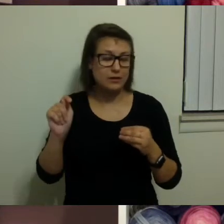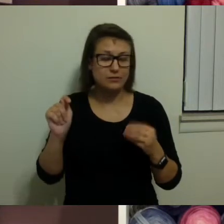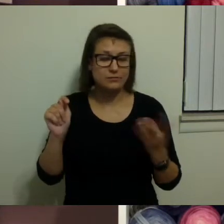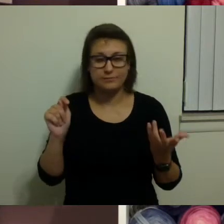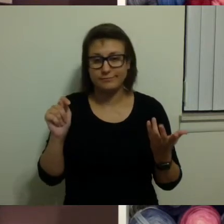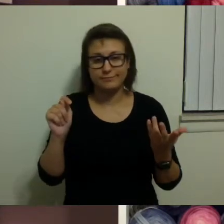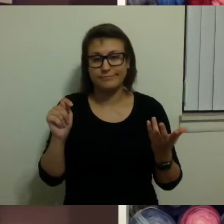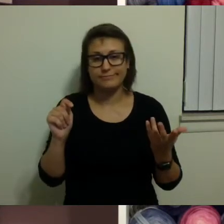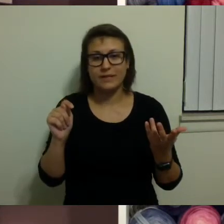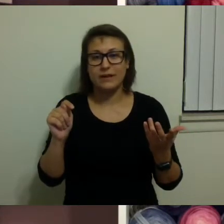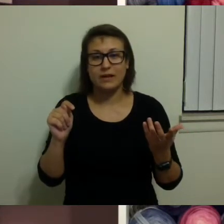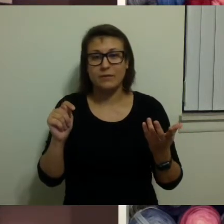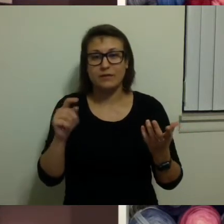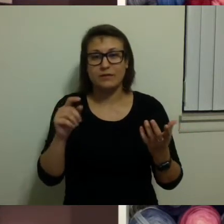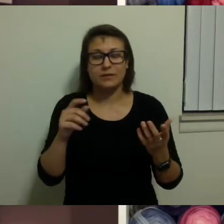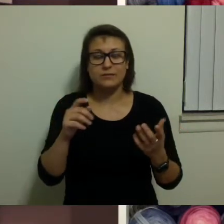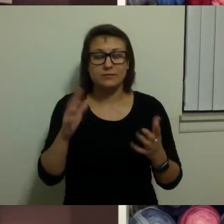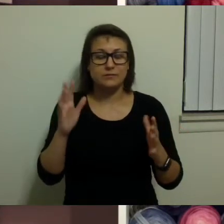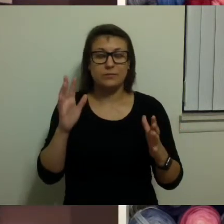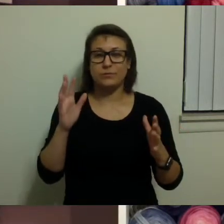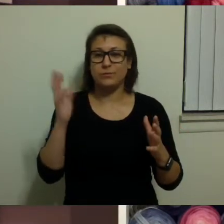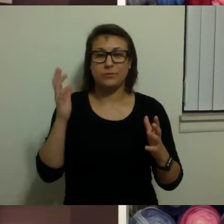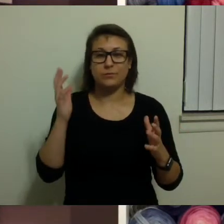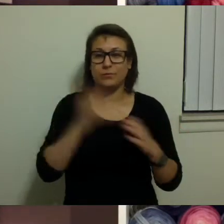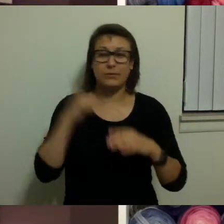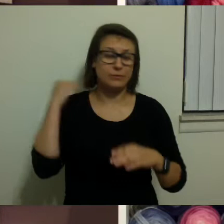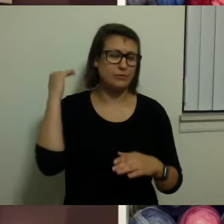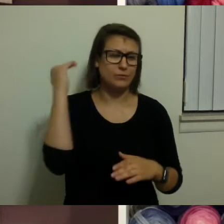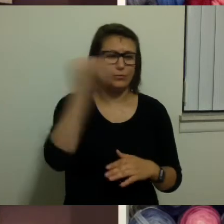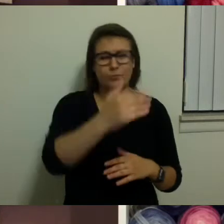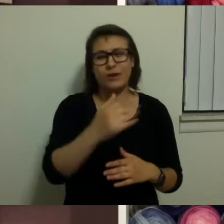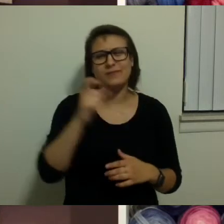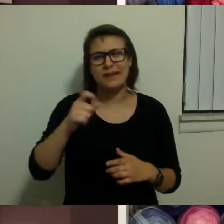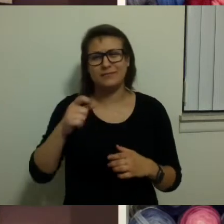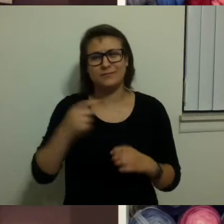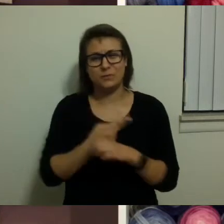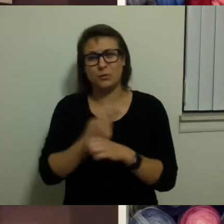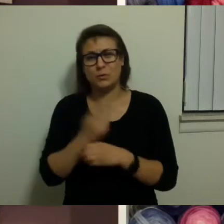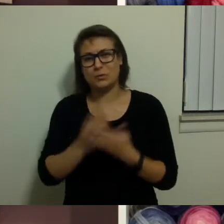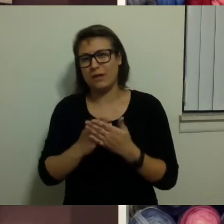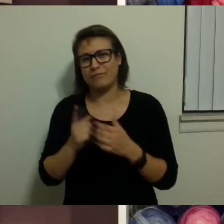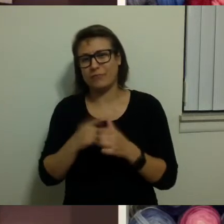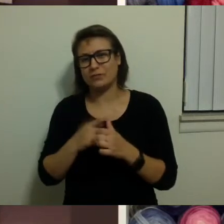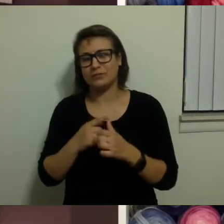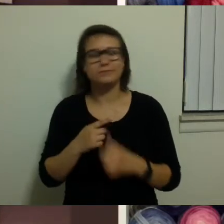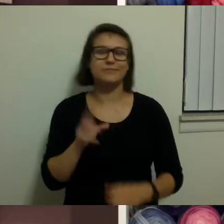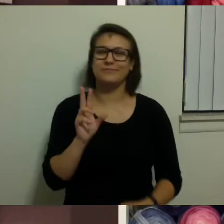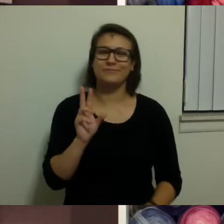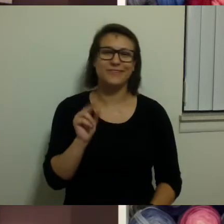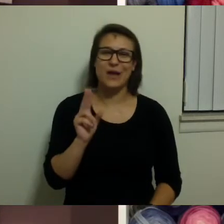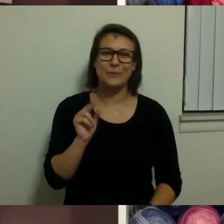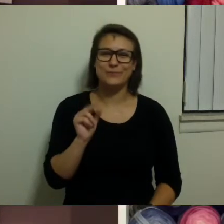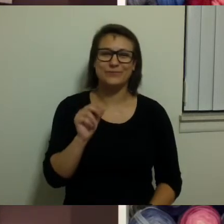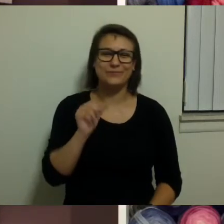It's getting out of hand. I really need to work through some of my stash. No, I don't. I